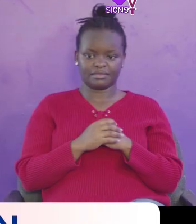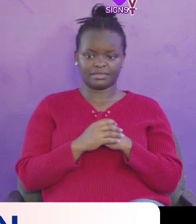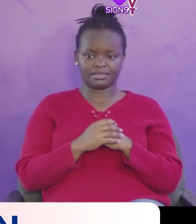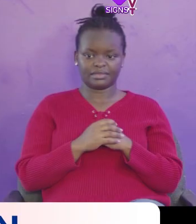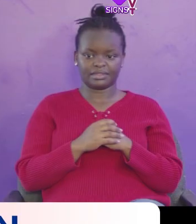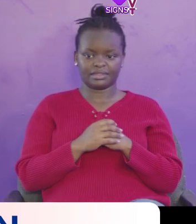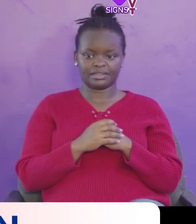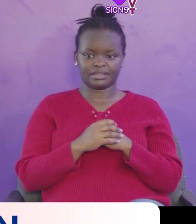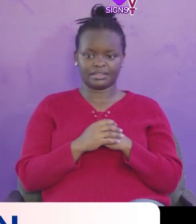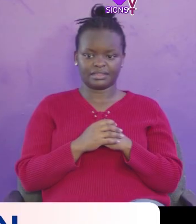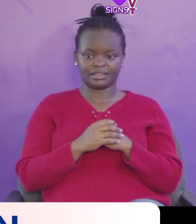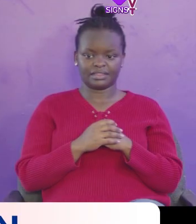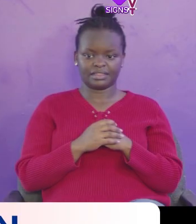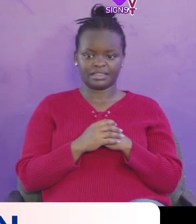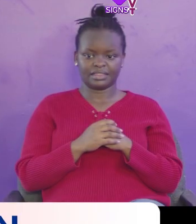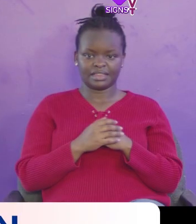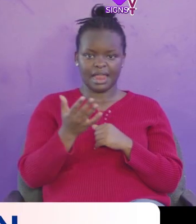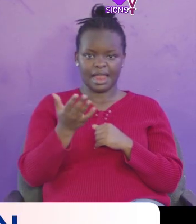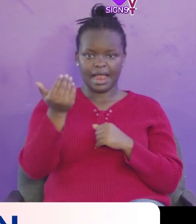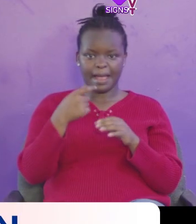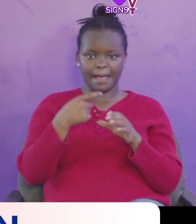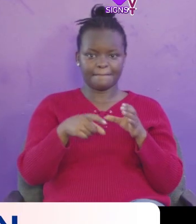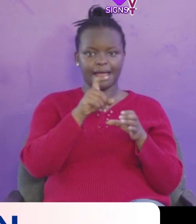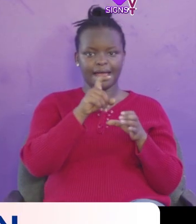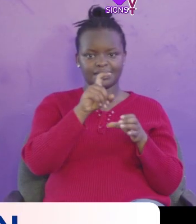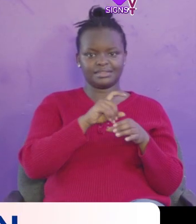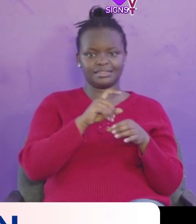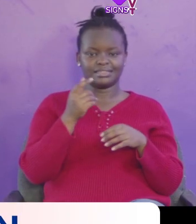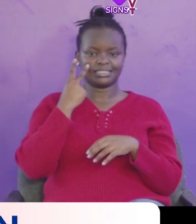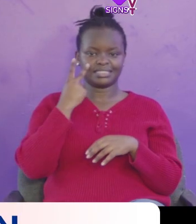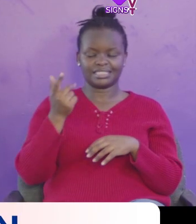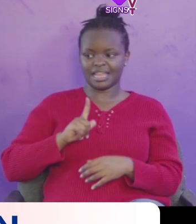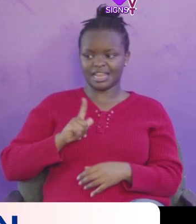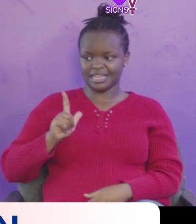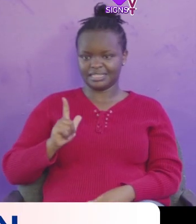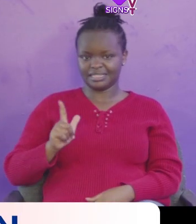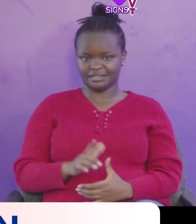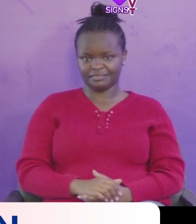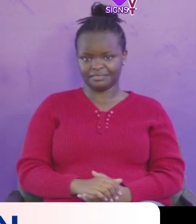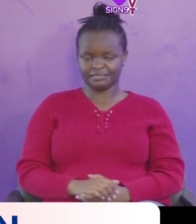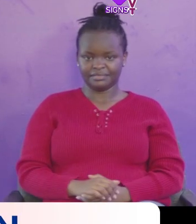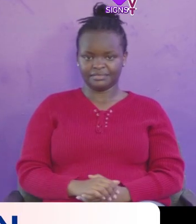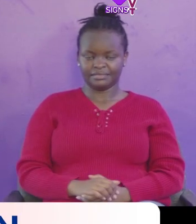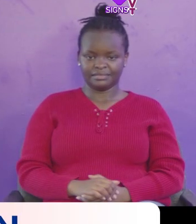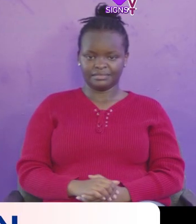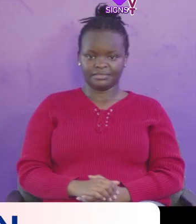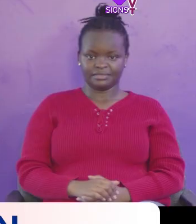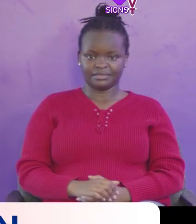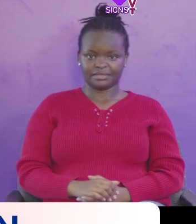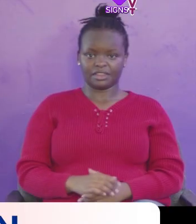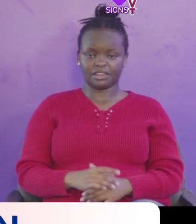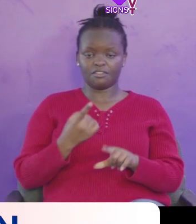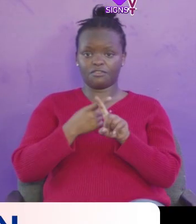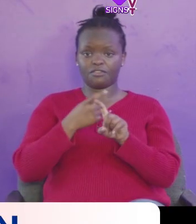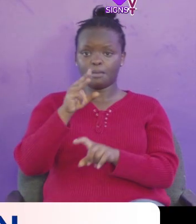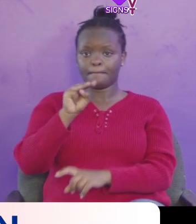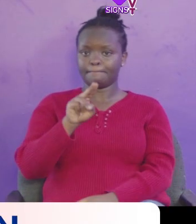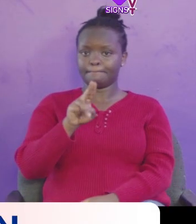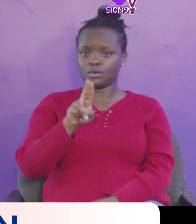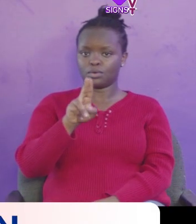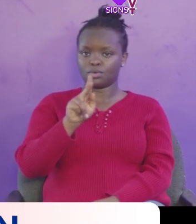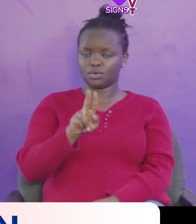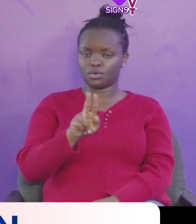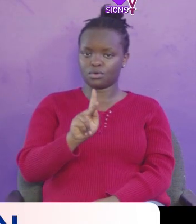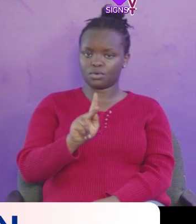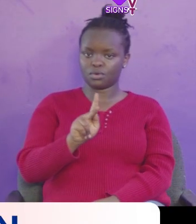wakuone. Kuja uongeze hii juice ndio watu waone the lady. Of course. Yeah. I am from She's from Mukuru also. She's from Mukuru.